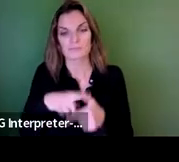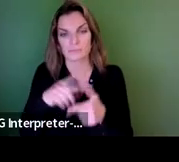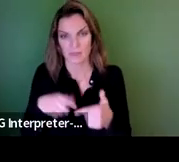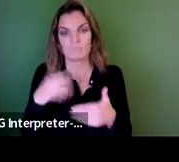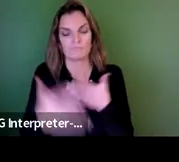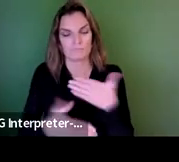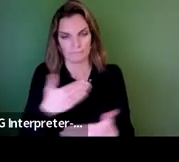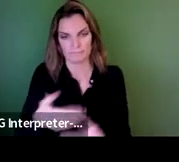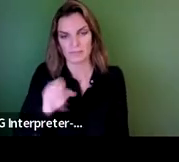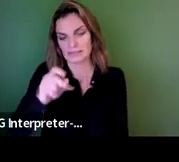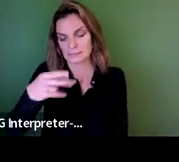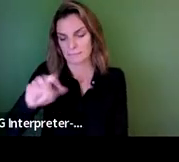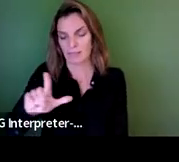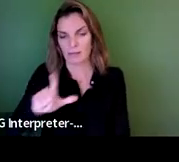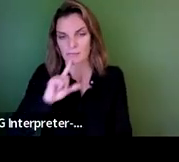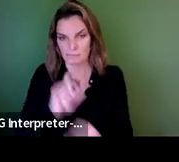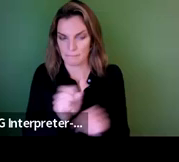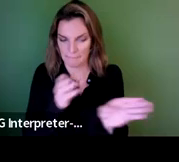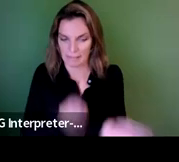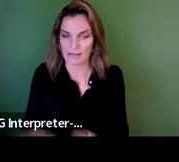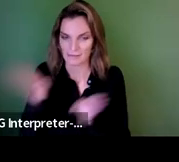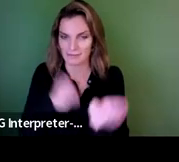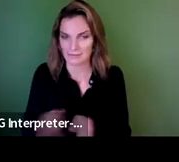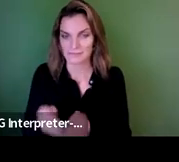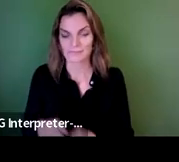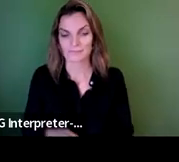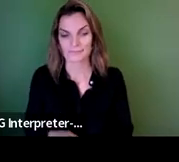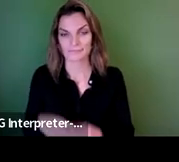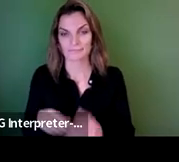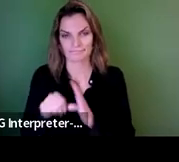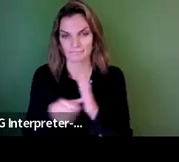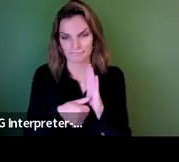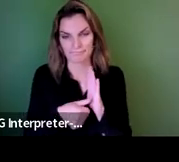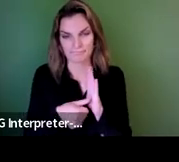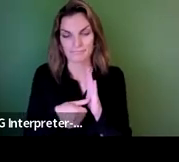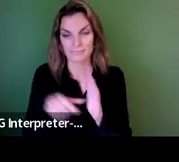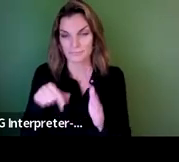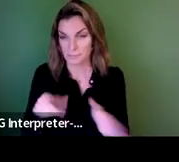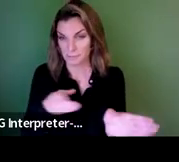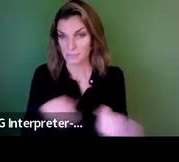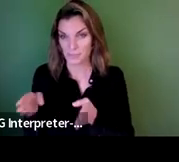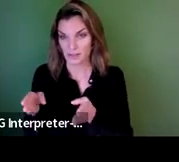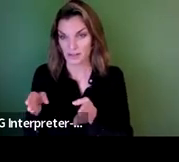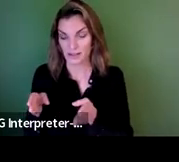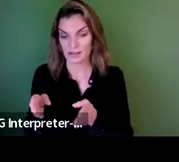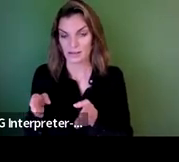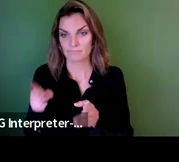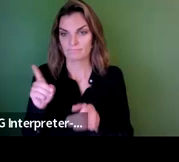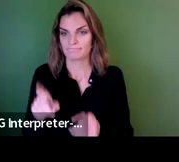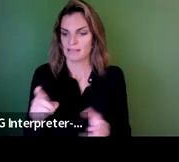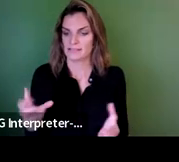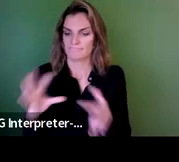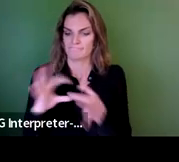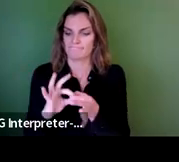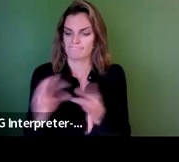planning process. So it again reiterates that the plan must be jointly developed by